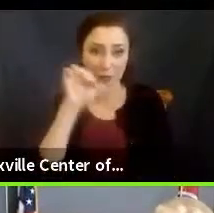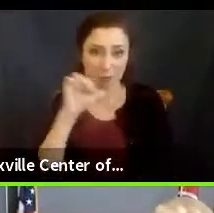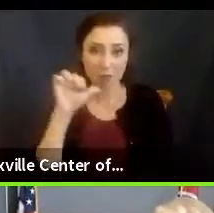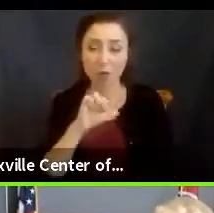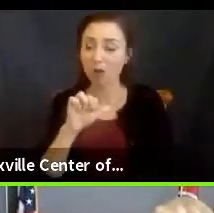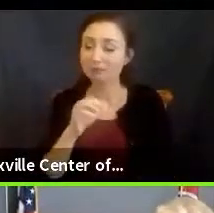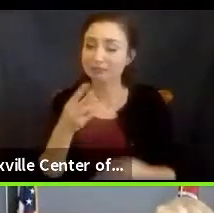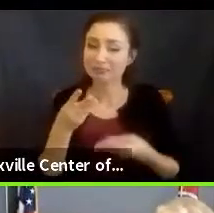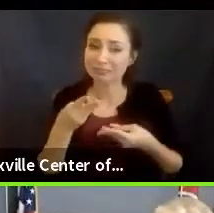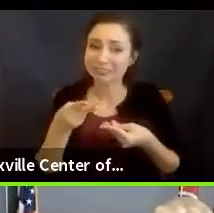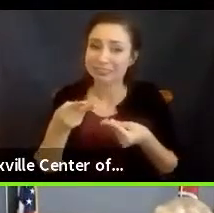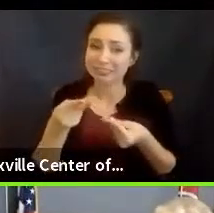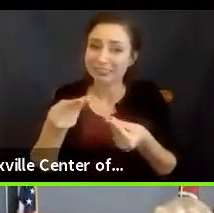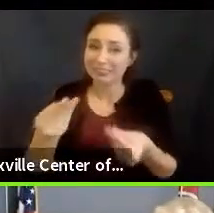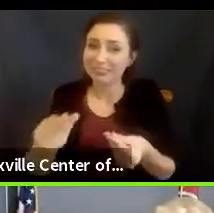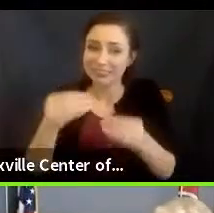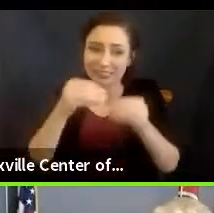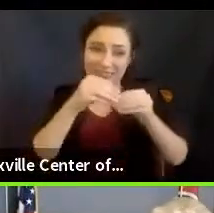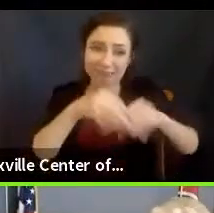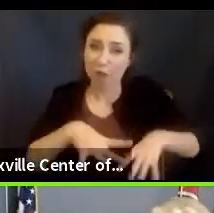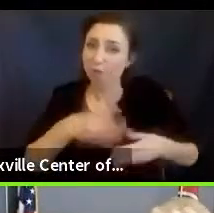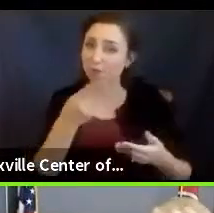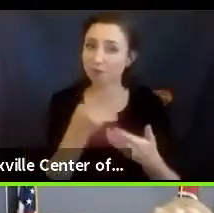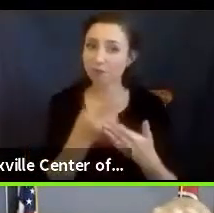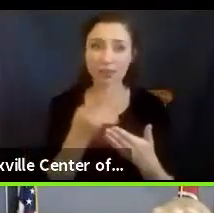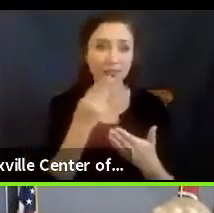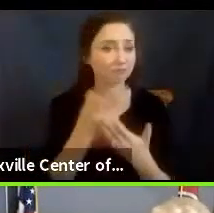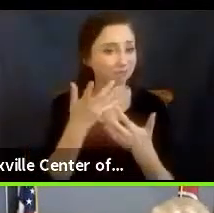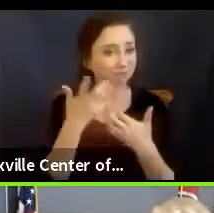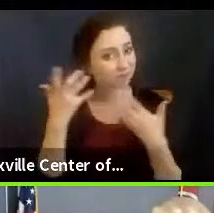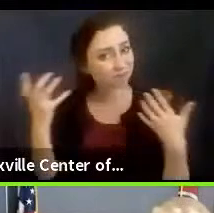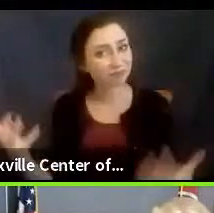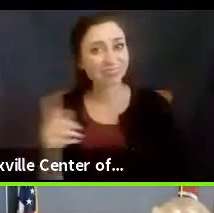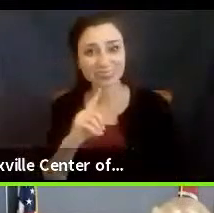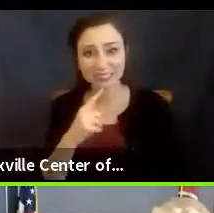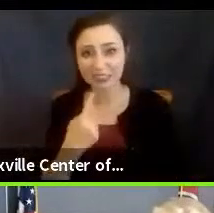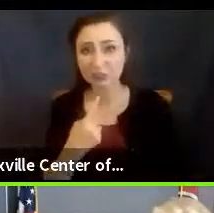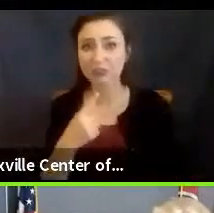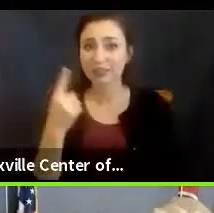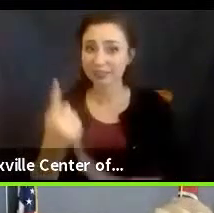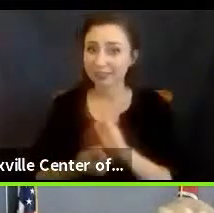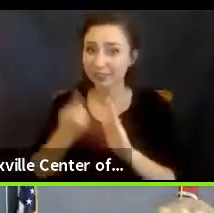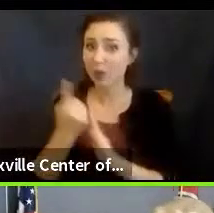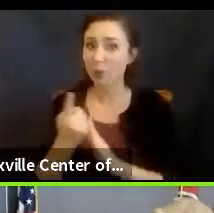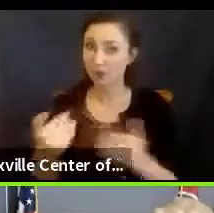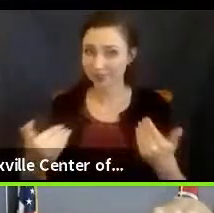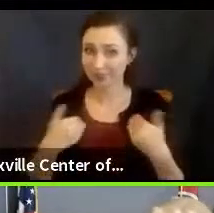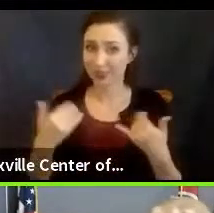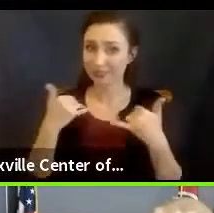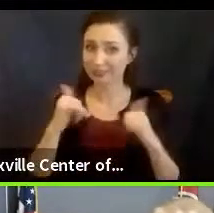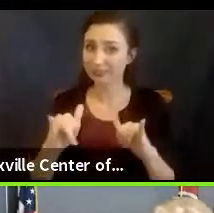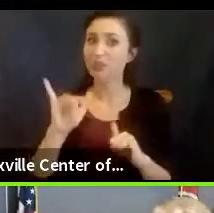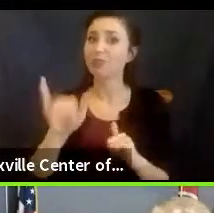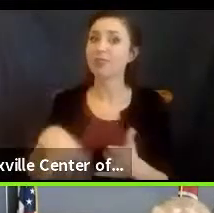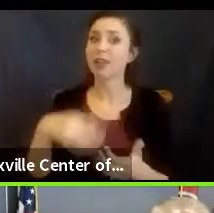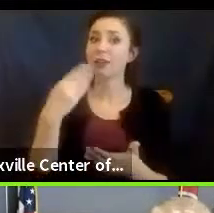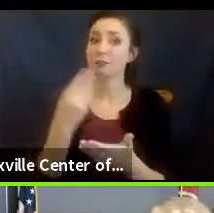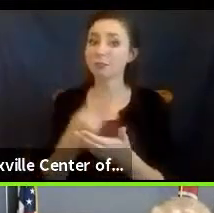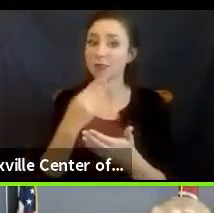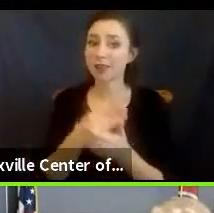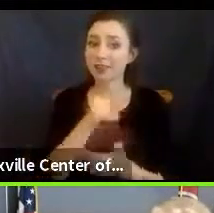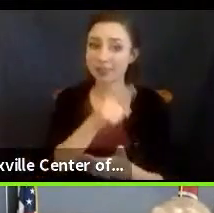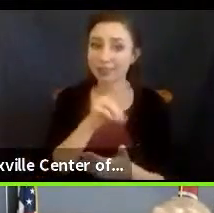has lost a tremendous amount of money this year, and that hour or so that he has left is money that he and